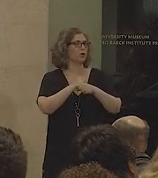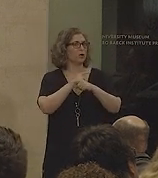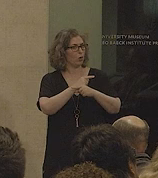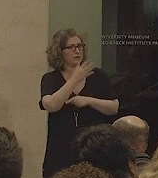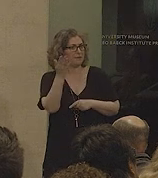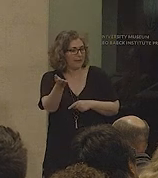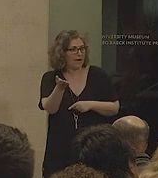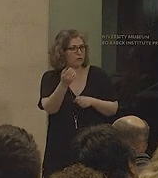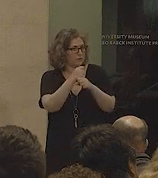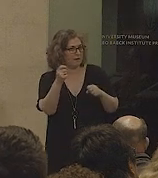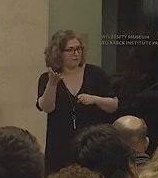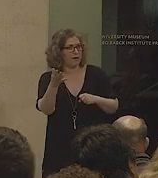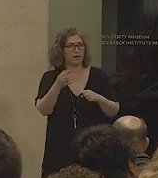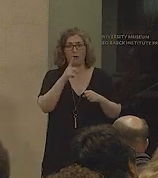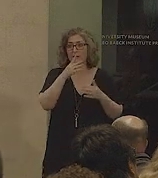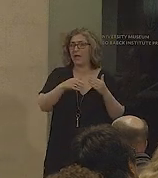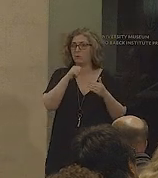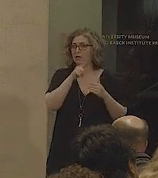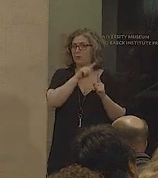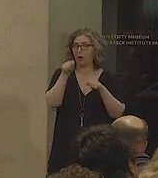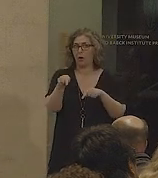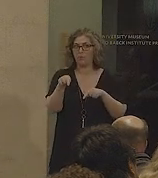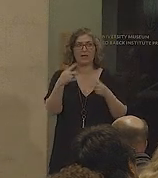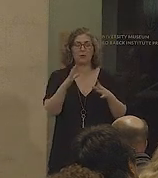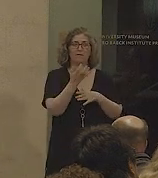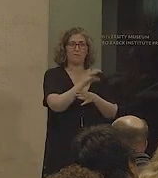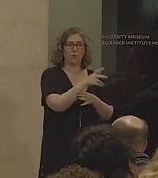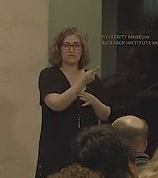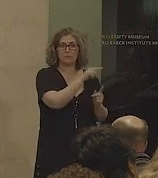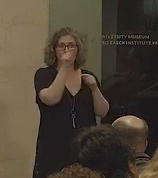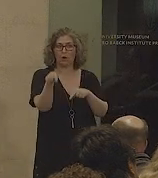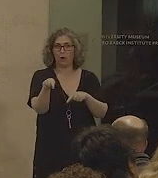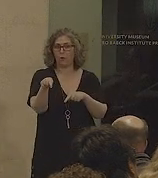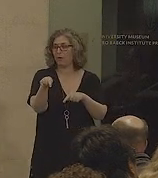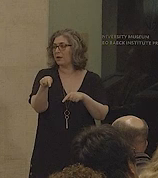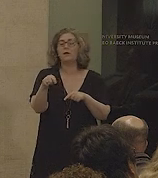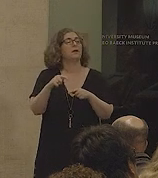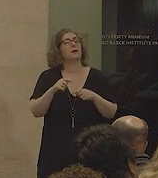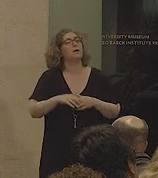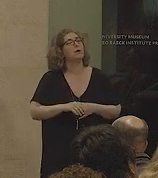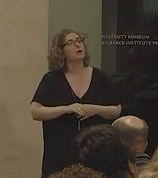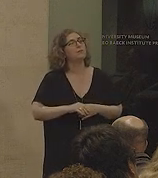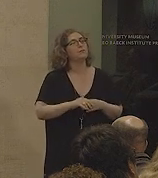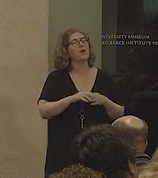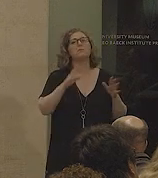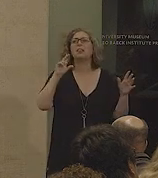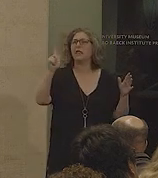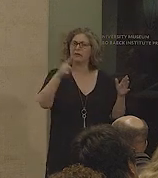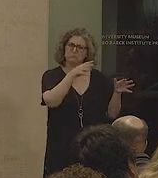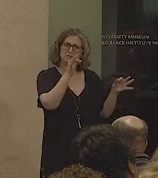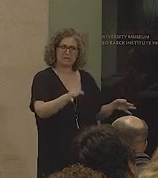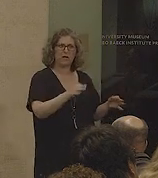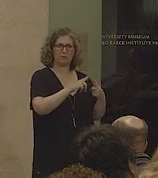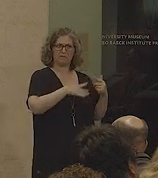mean, in the end, we didn't go because I wasn't going to make them go. There's, you know, down the road they can go when they're